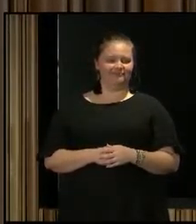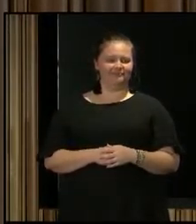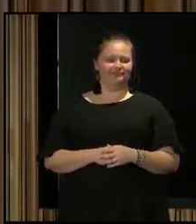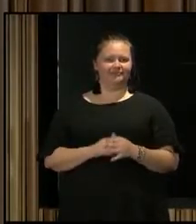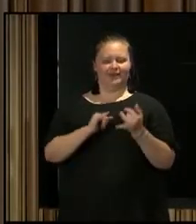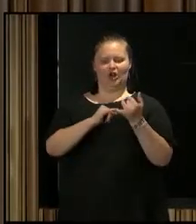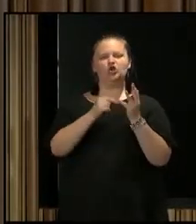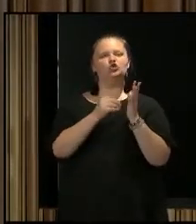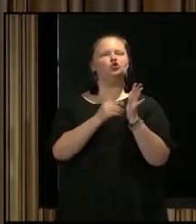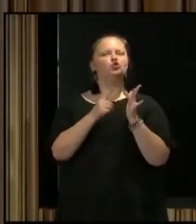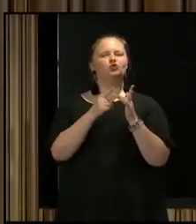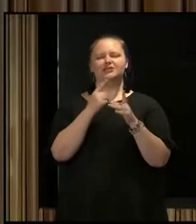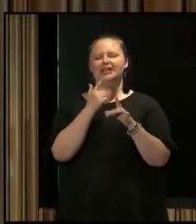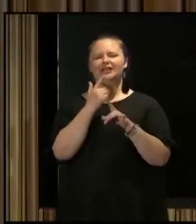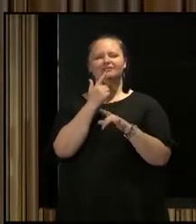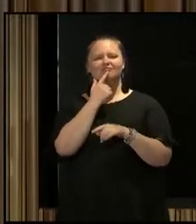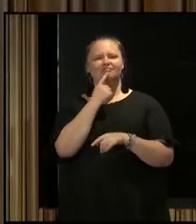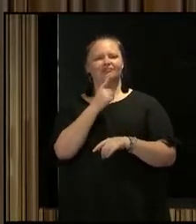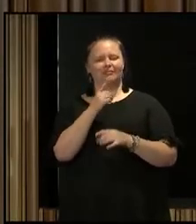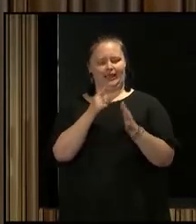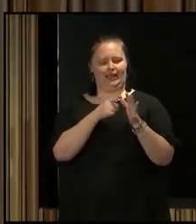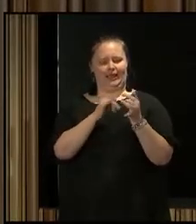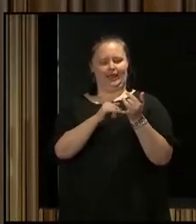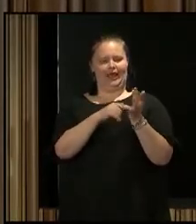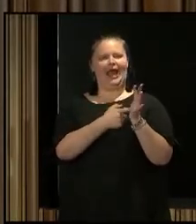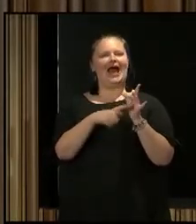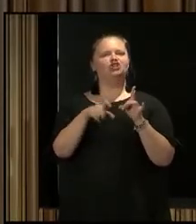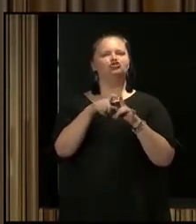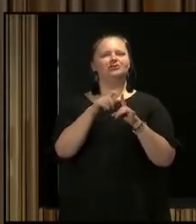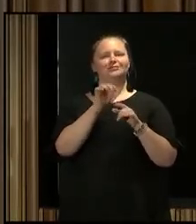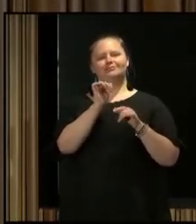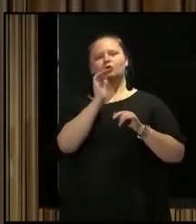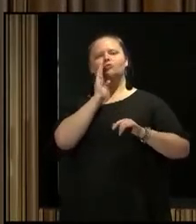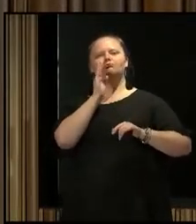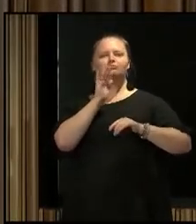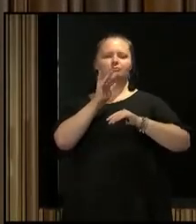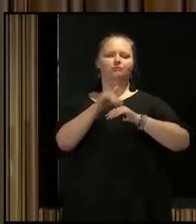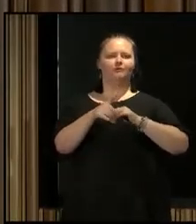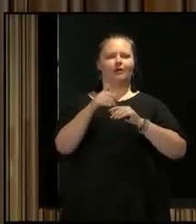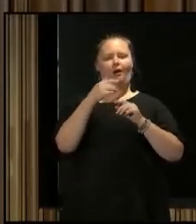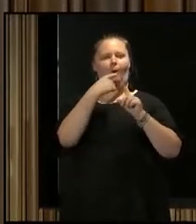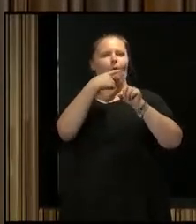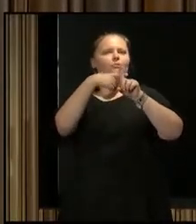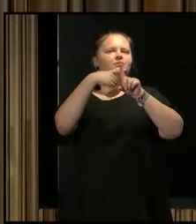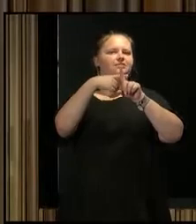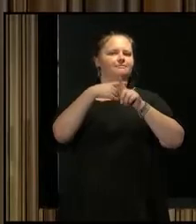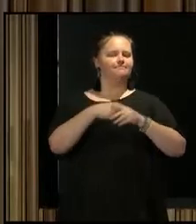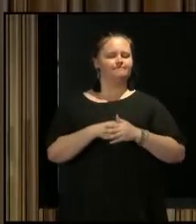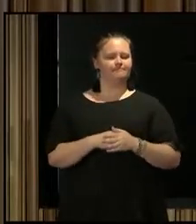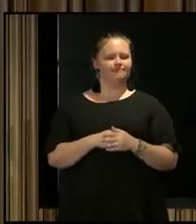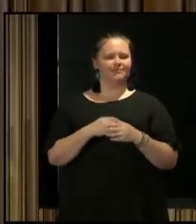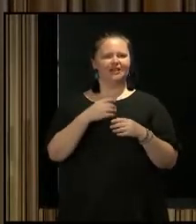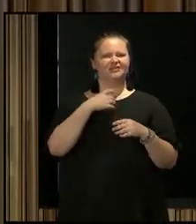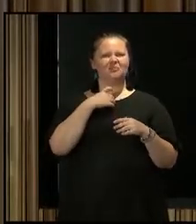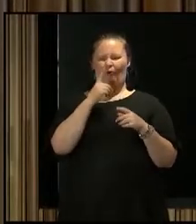Suzi highlighted some of them, you know, Astrid's words on optimism, and it's, you know, much quicker to